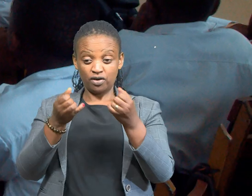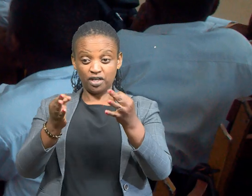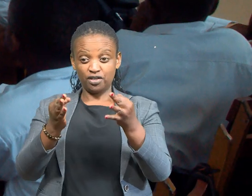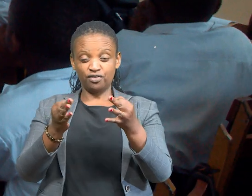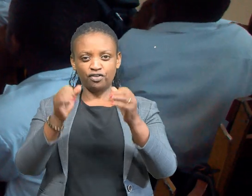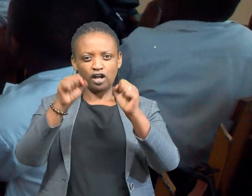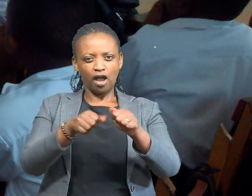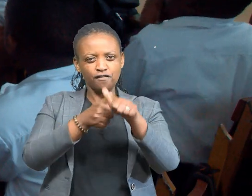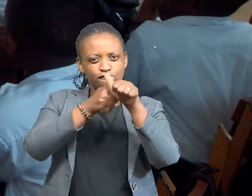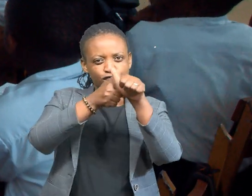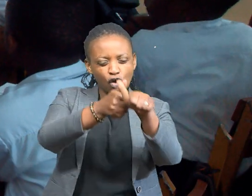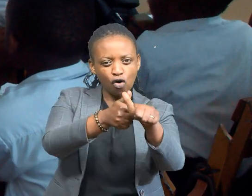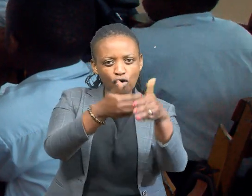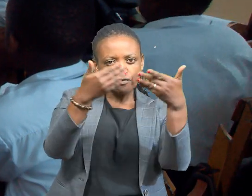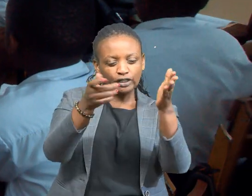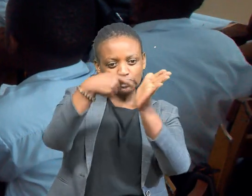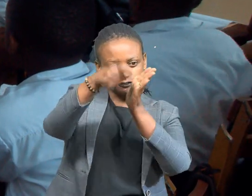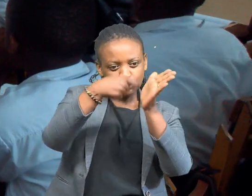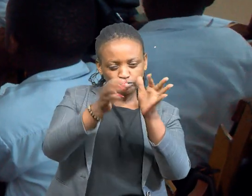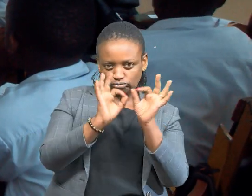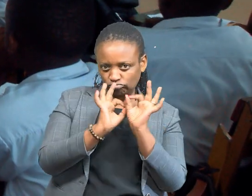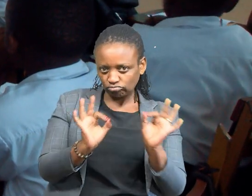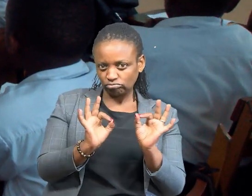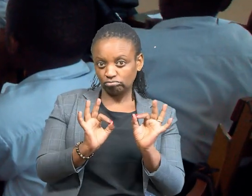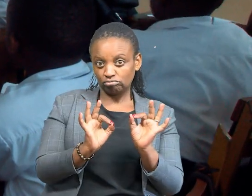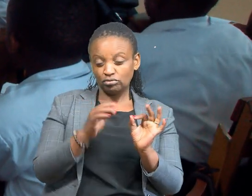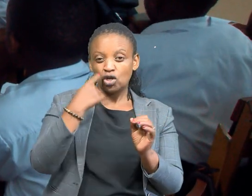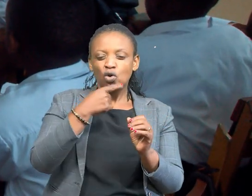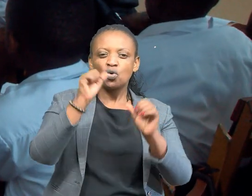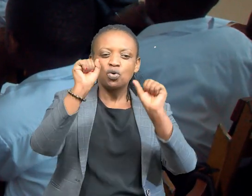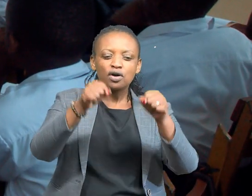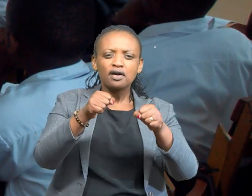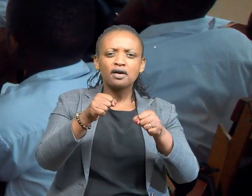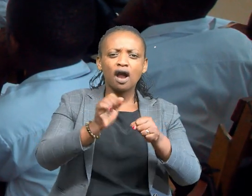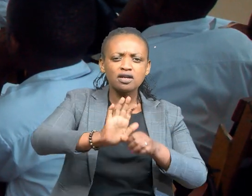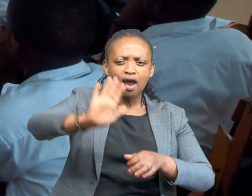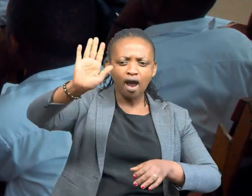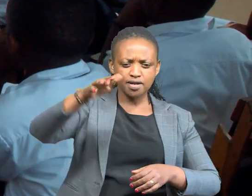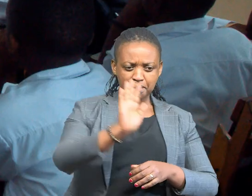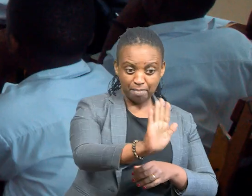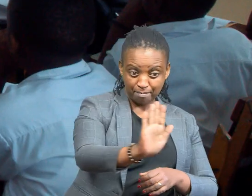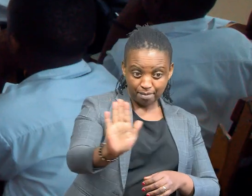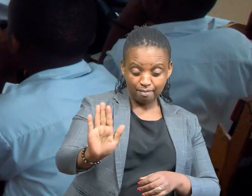good. Now, if you've been following the video properly, who can